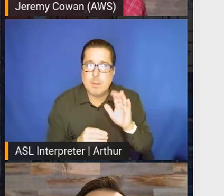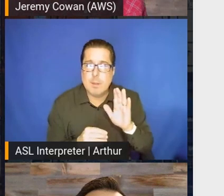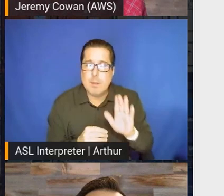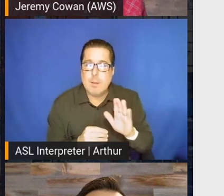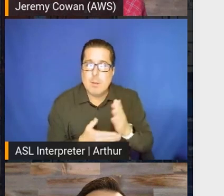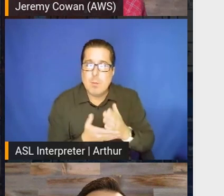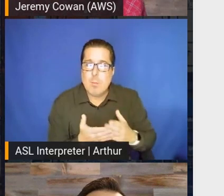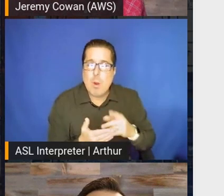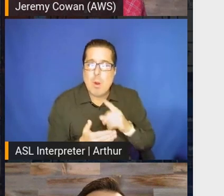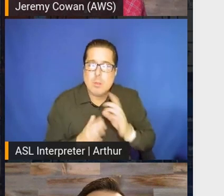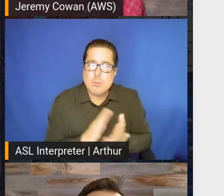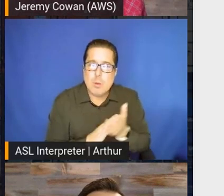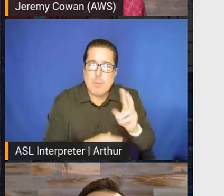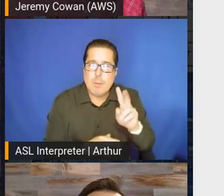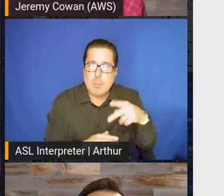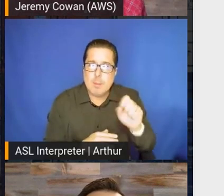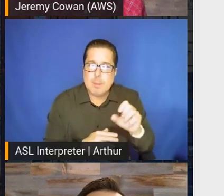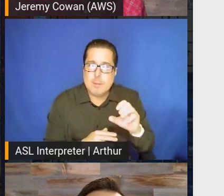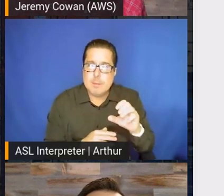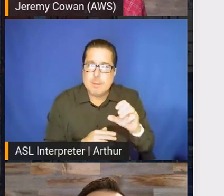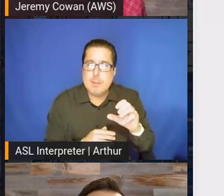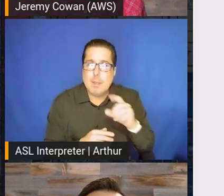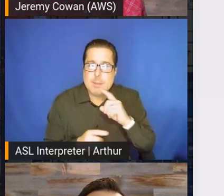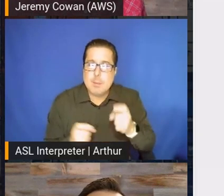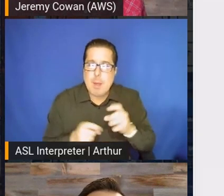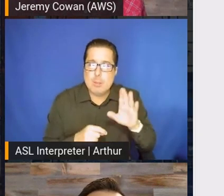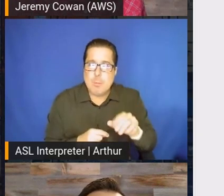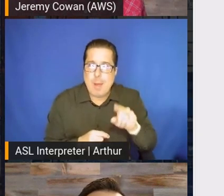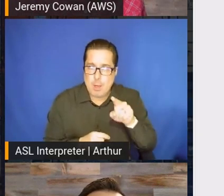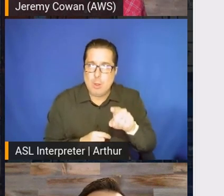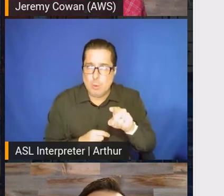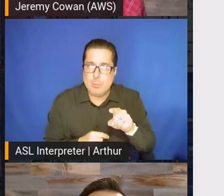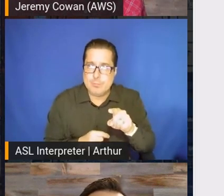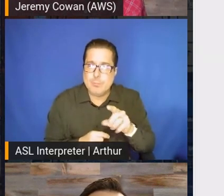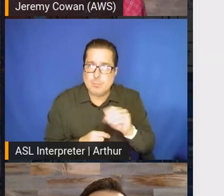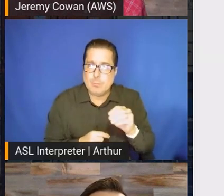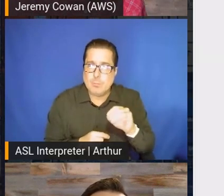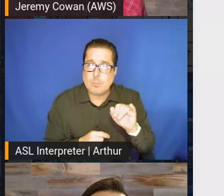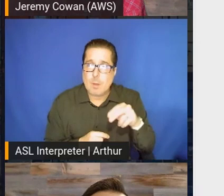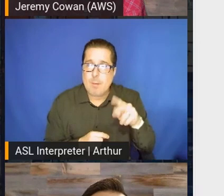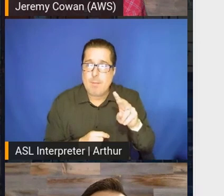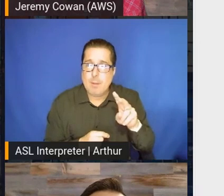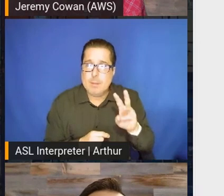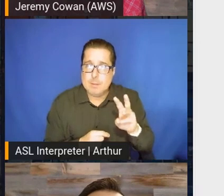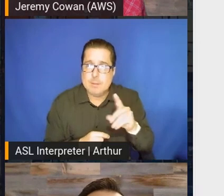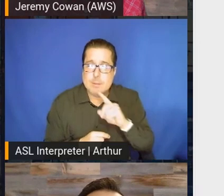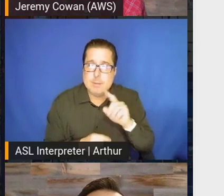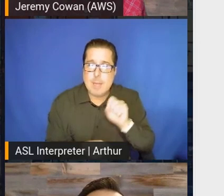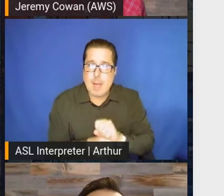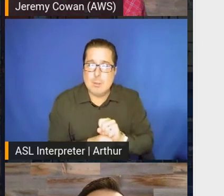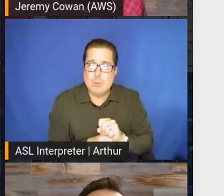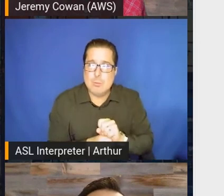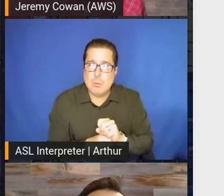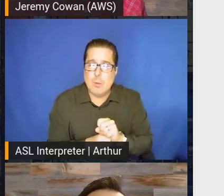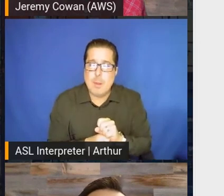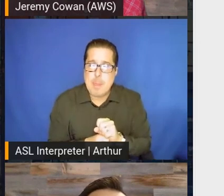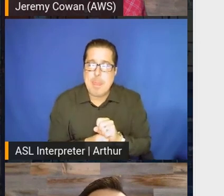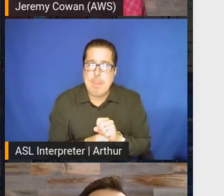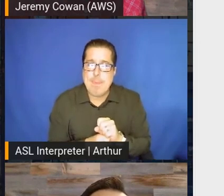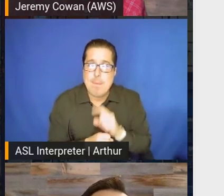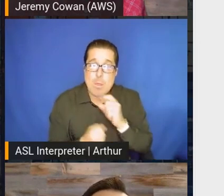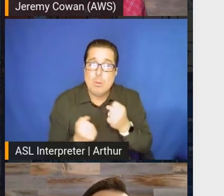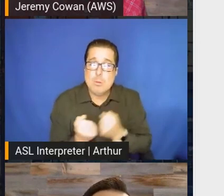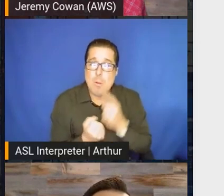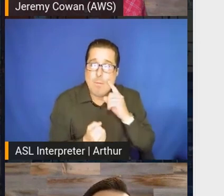in the VPCs that is managed by you, right? And IPv6 actually, the support for